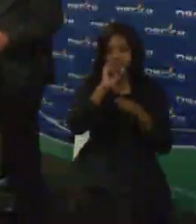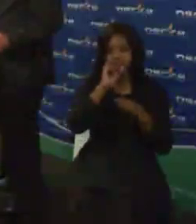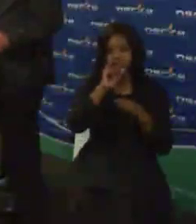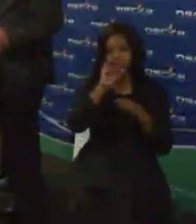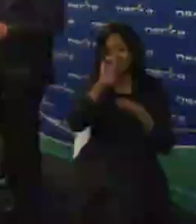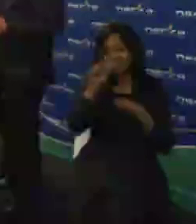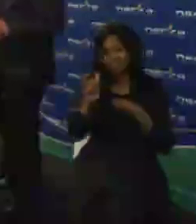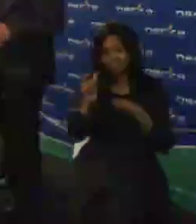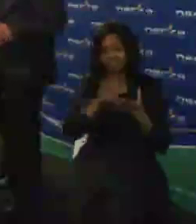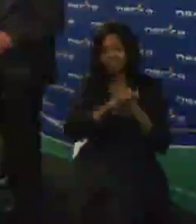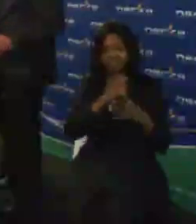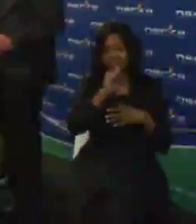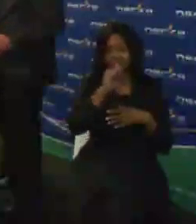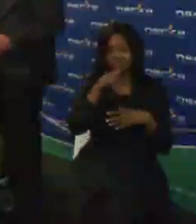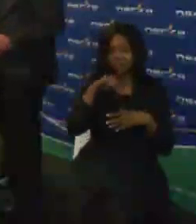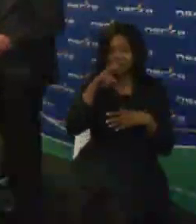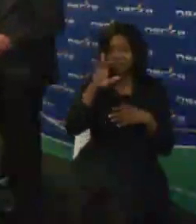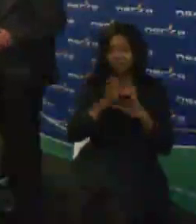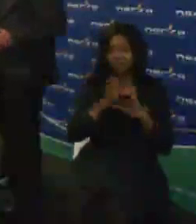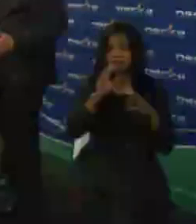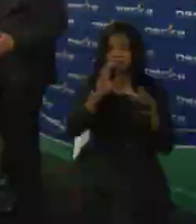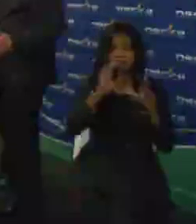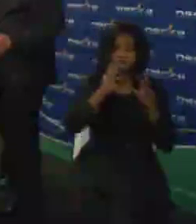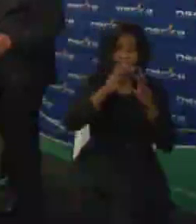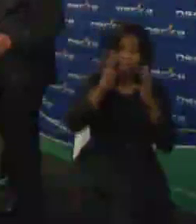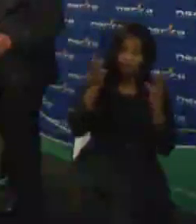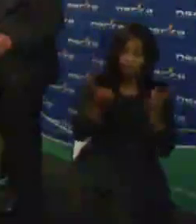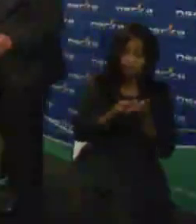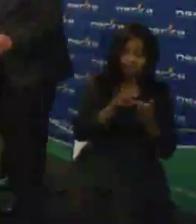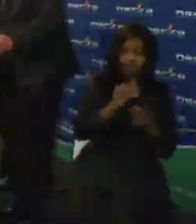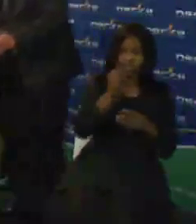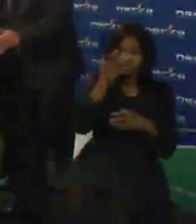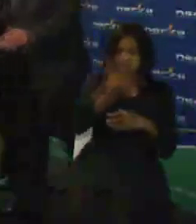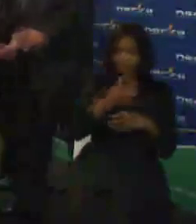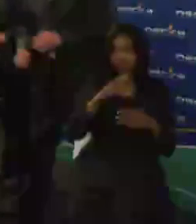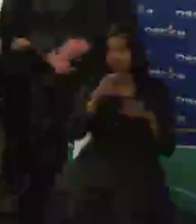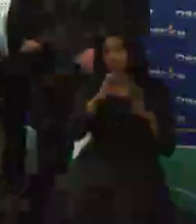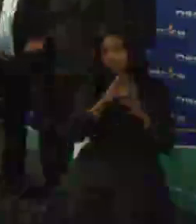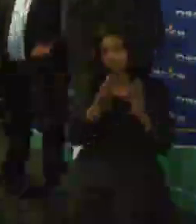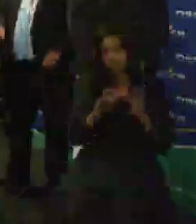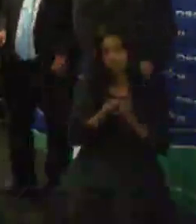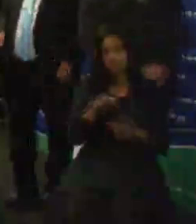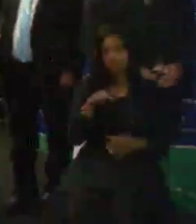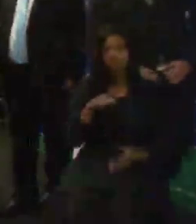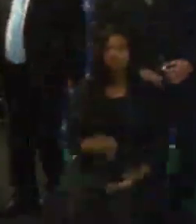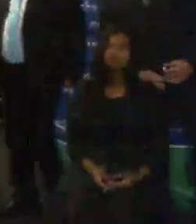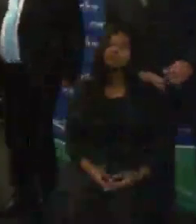IEA, EPRI, as well as an African benchmark, so it's worldwide. Thank you.